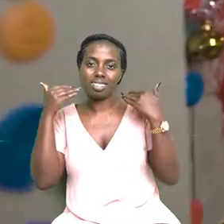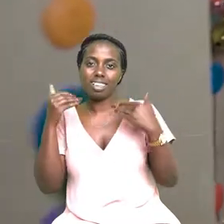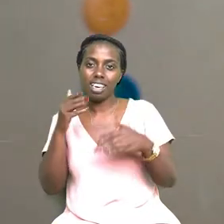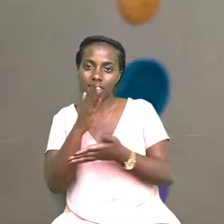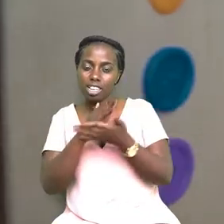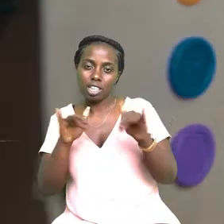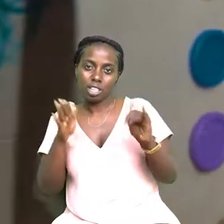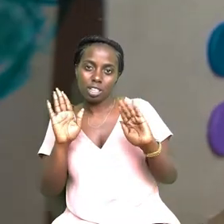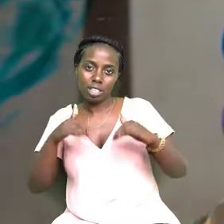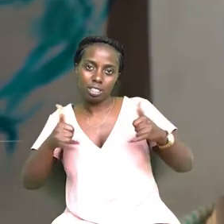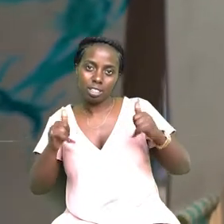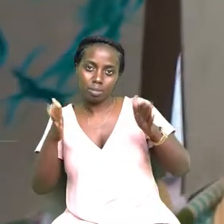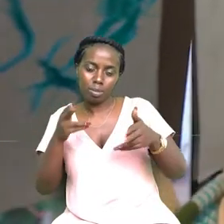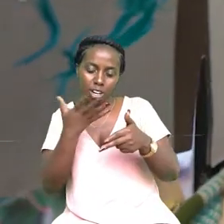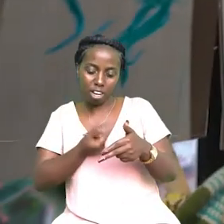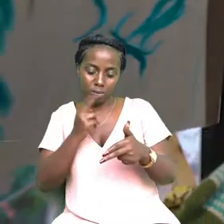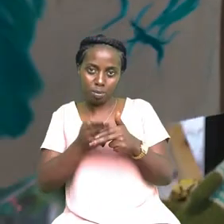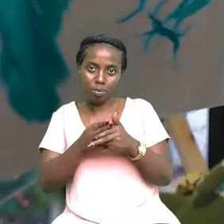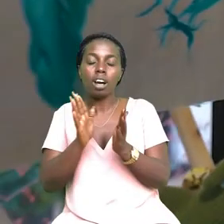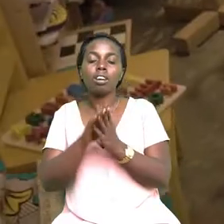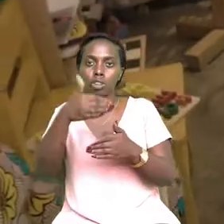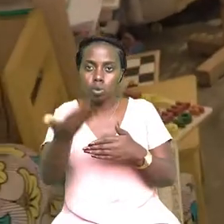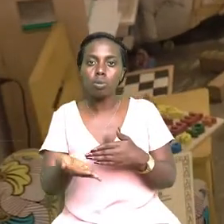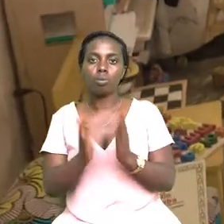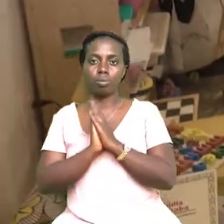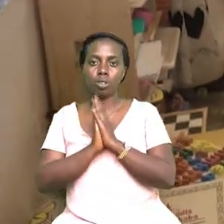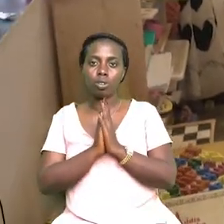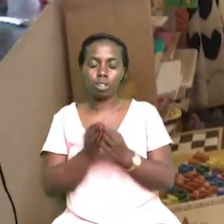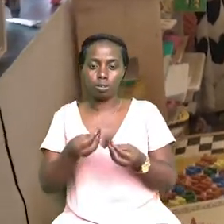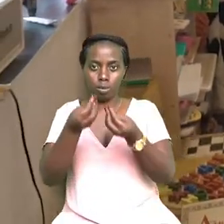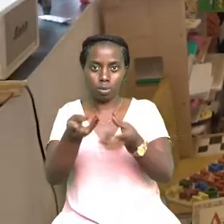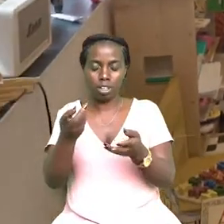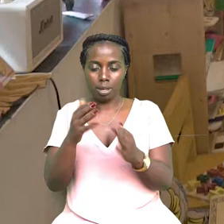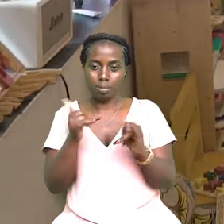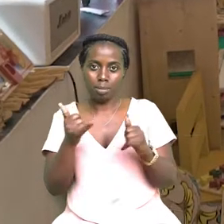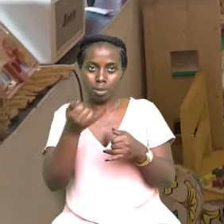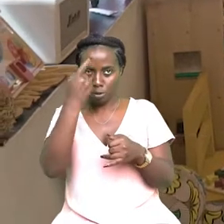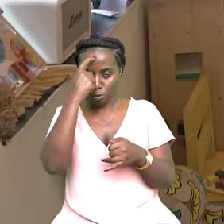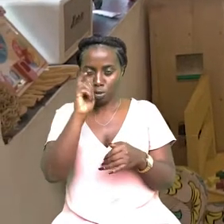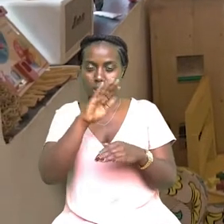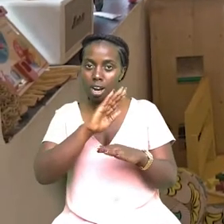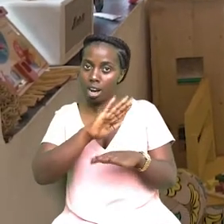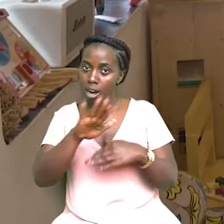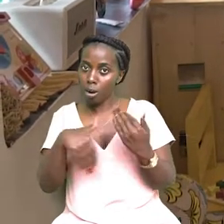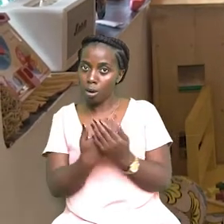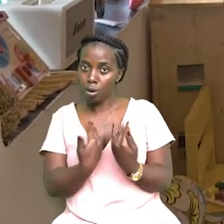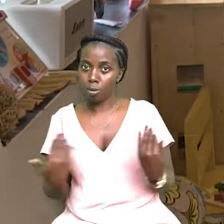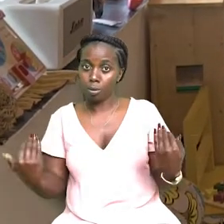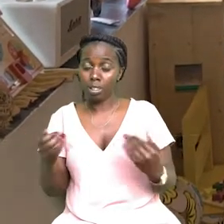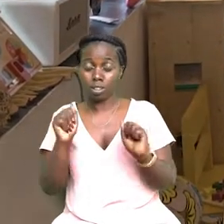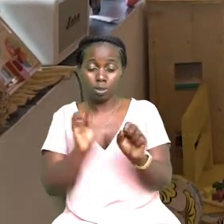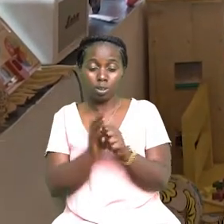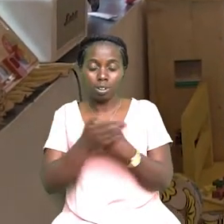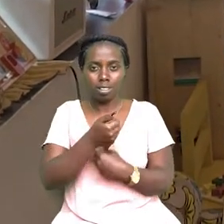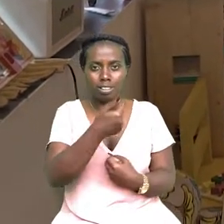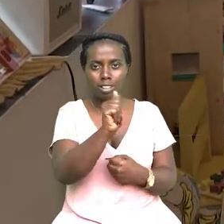puppet has name and story behind. And we are bringing this puppet to one of our refugees camps so that they can make